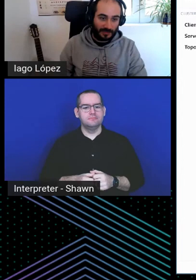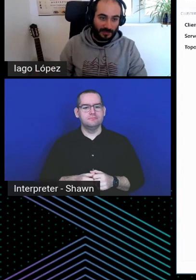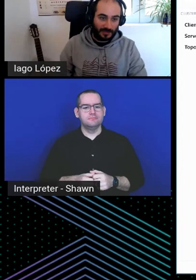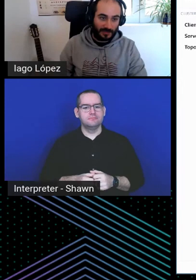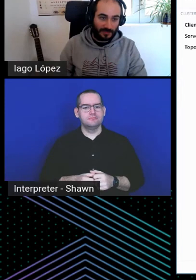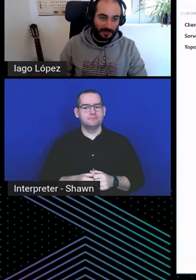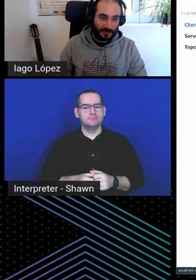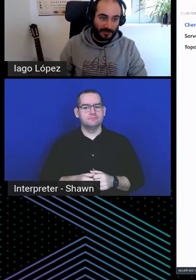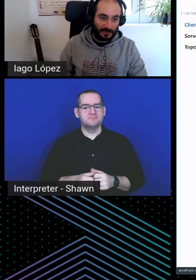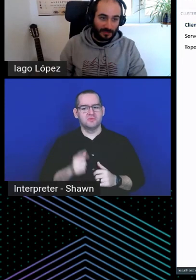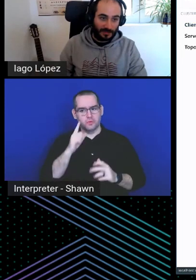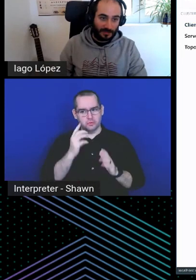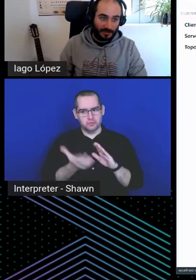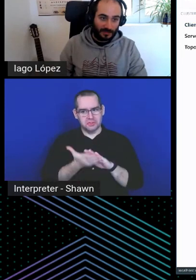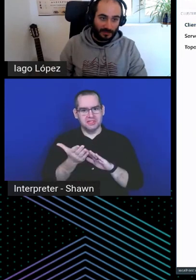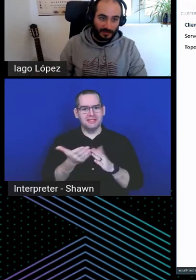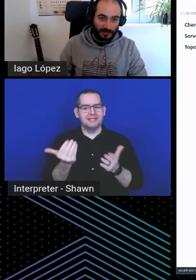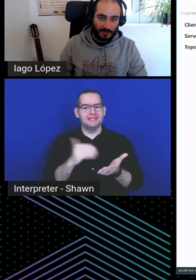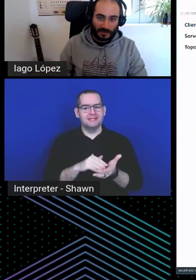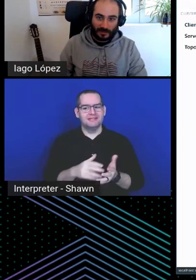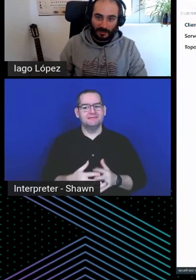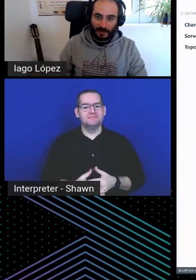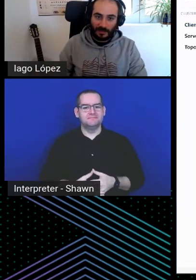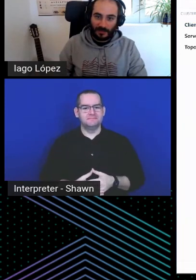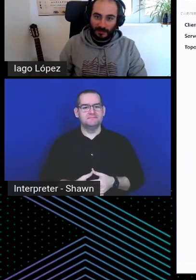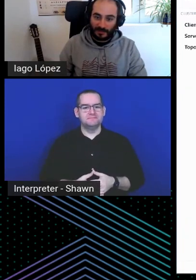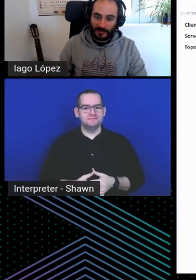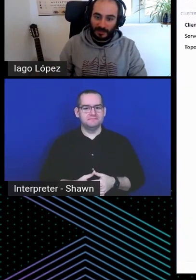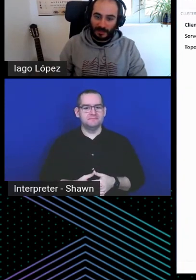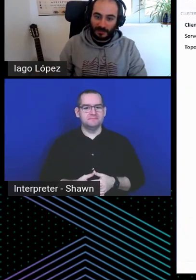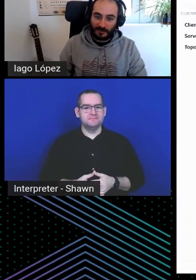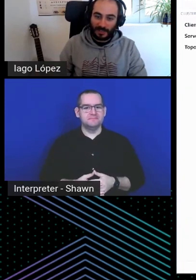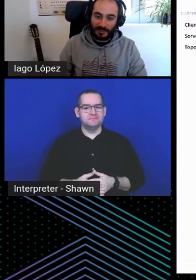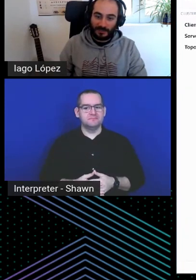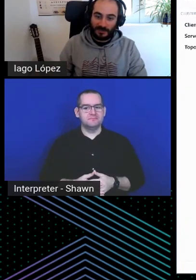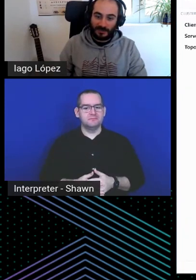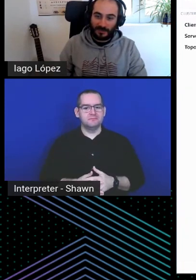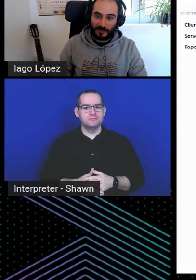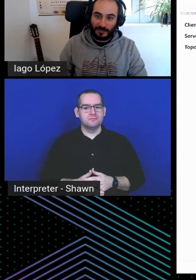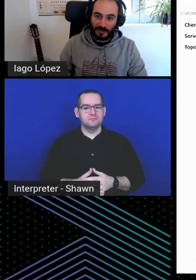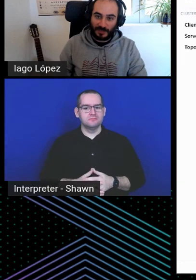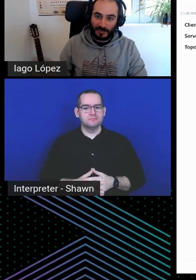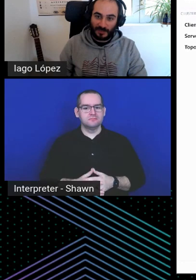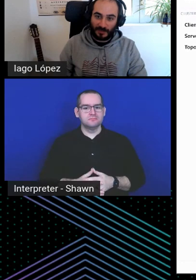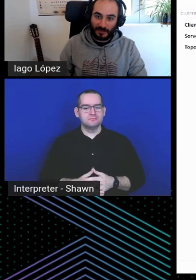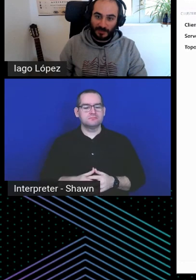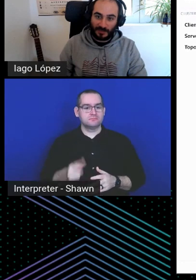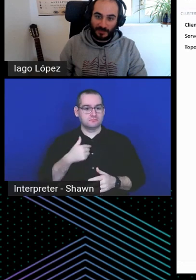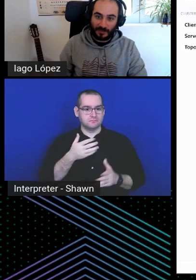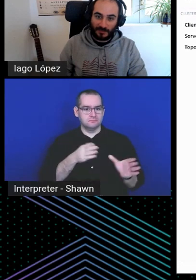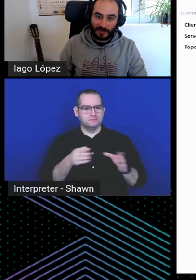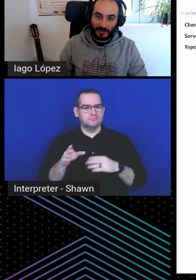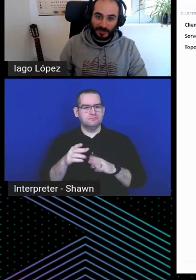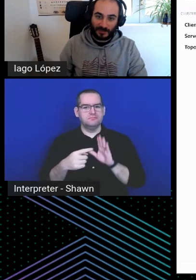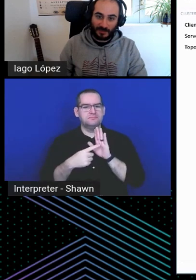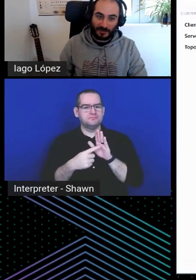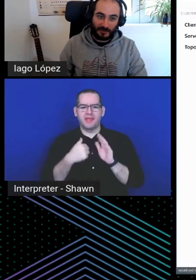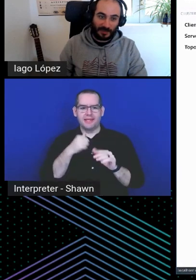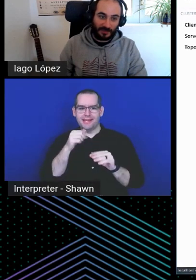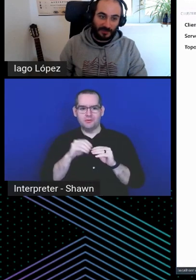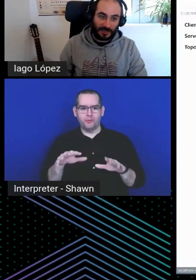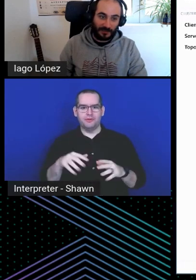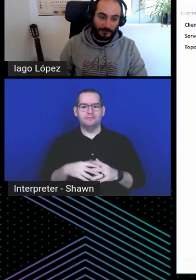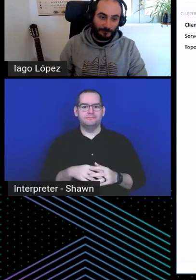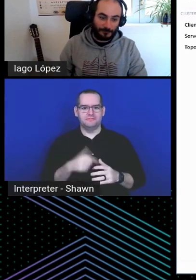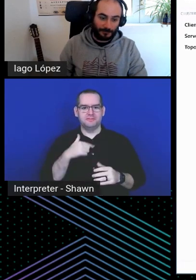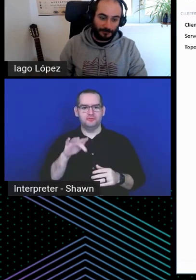I'll plan this again. I think I just planned the demo app. I didn't deploy it, so let me just